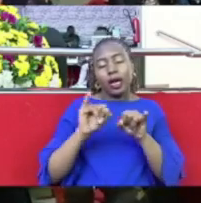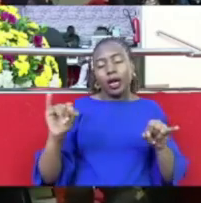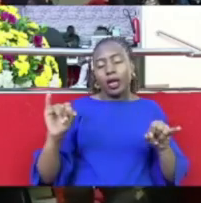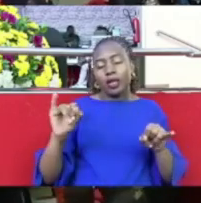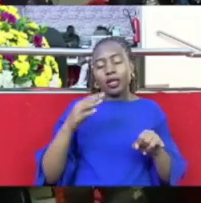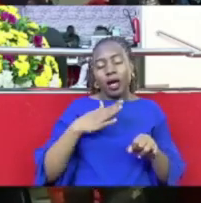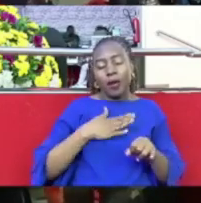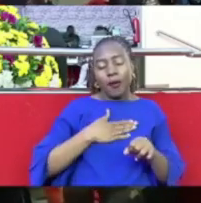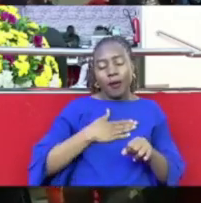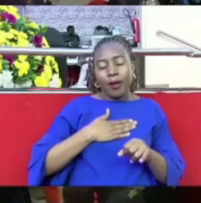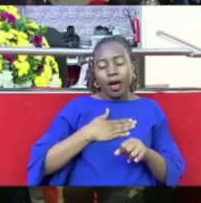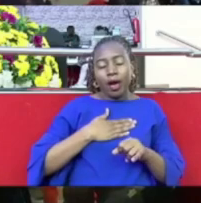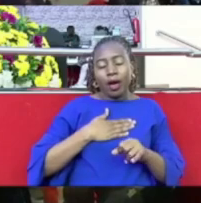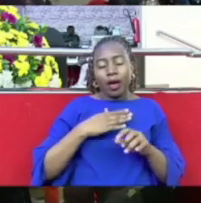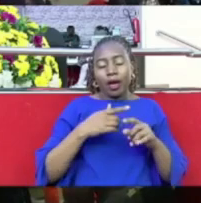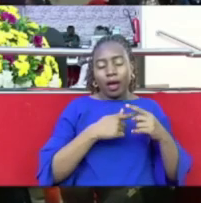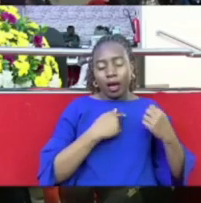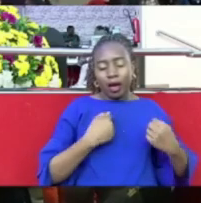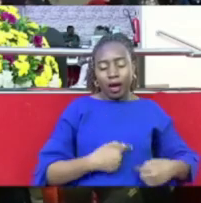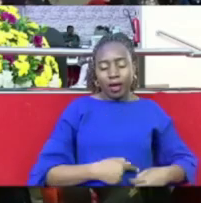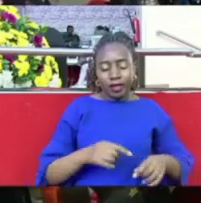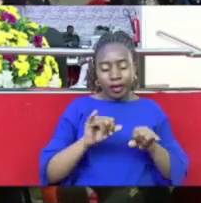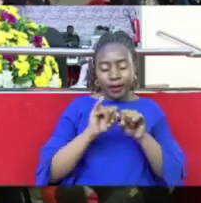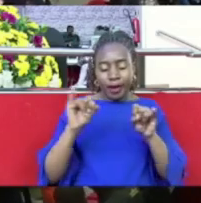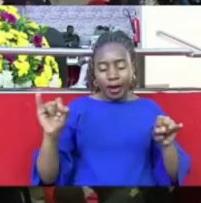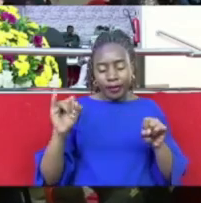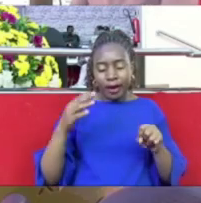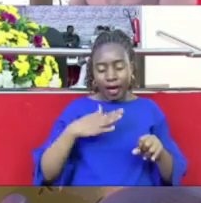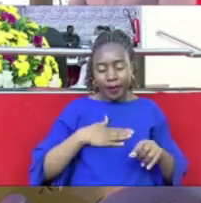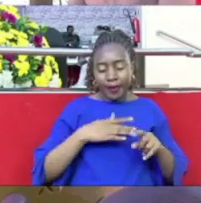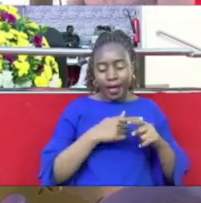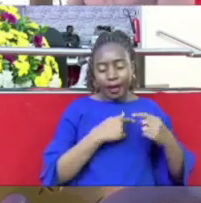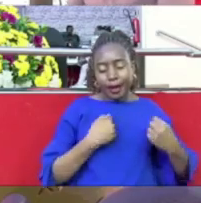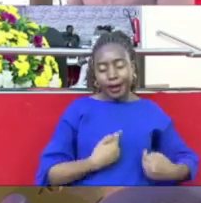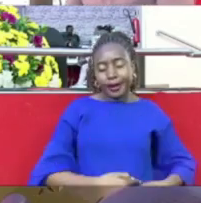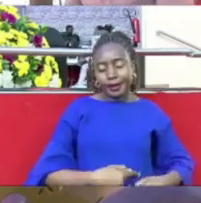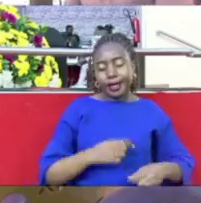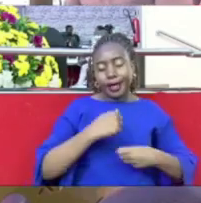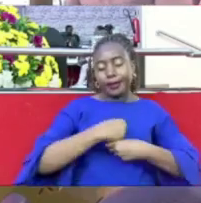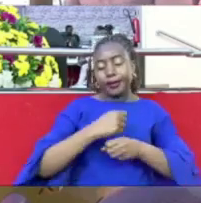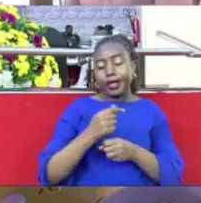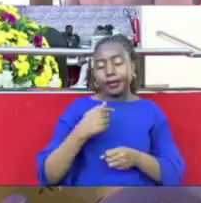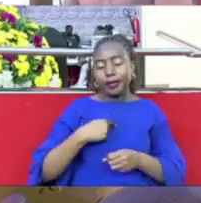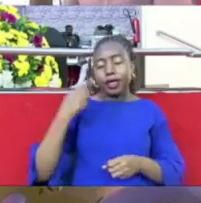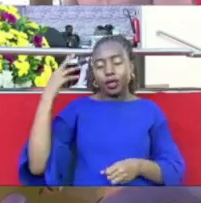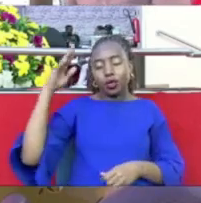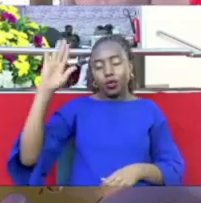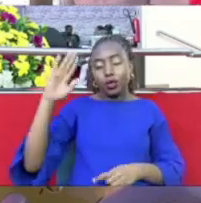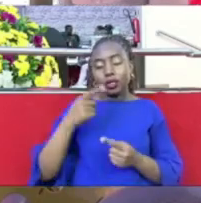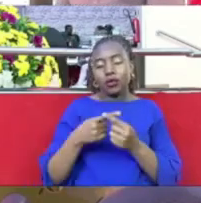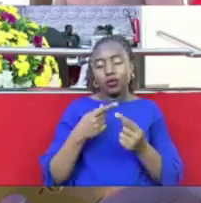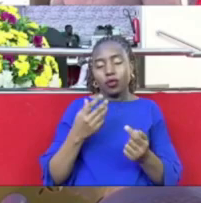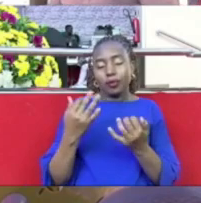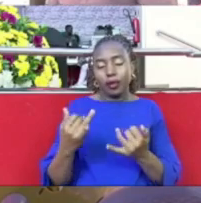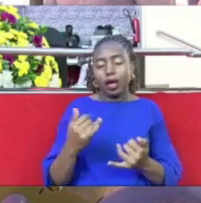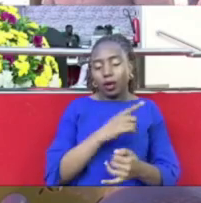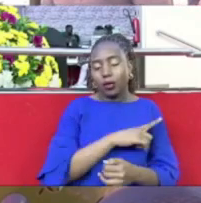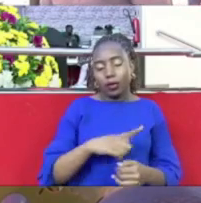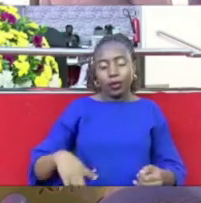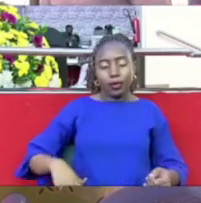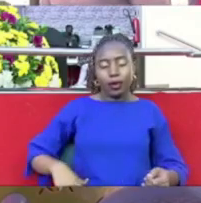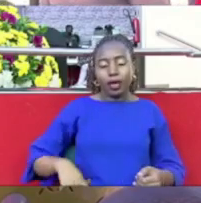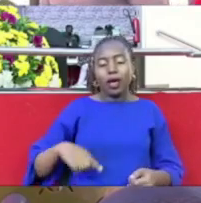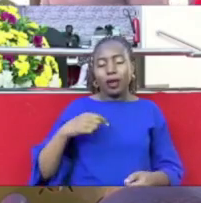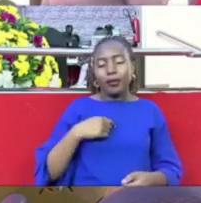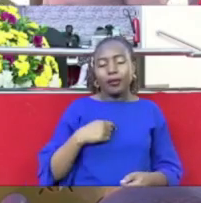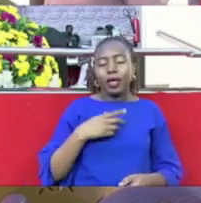Cleanse my heart. Purify my heart. And make me yours. From this moment, Lord. I want